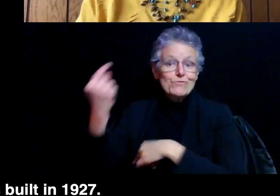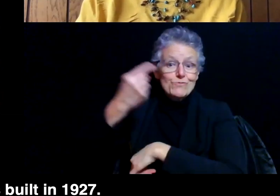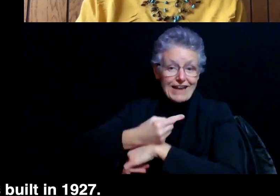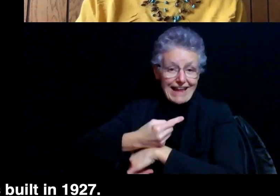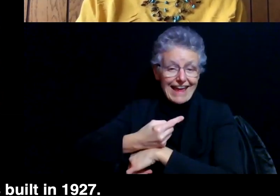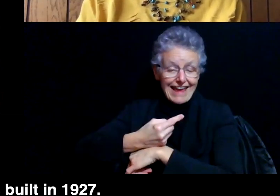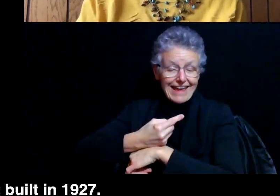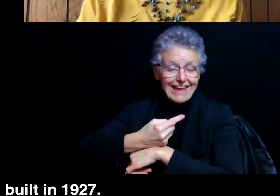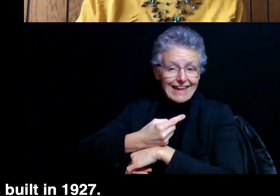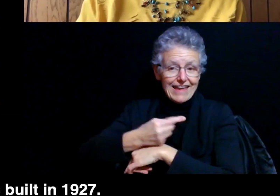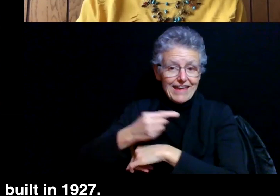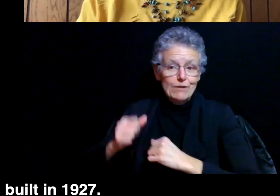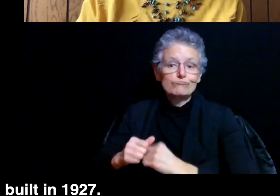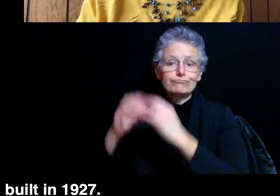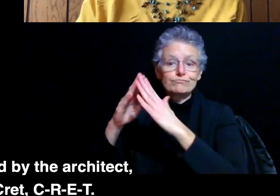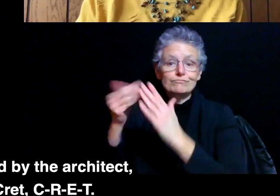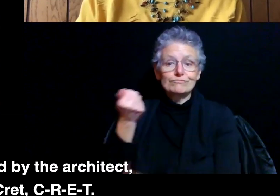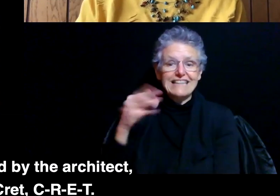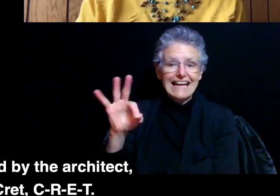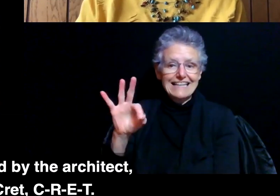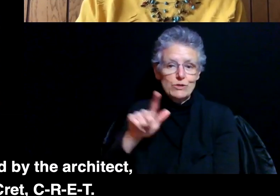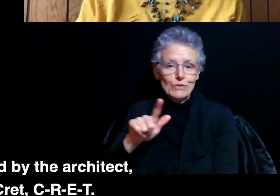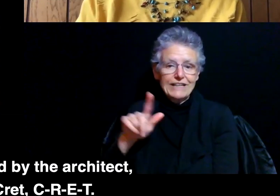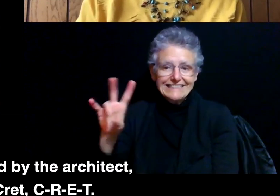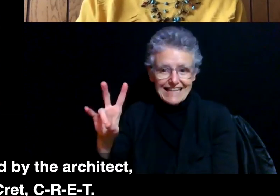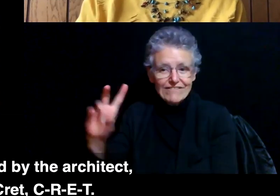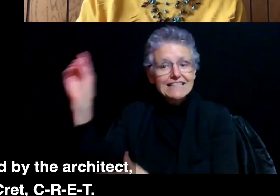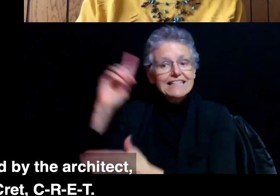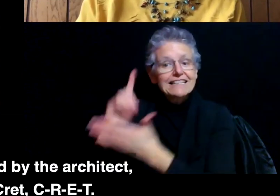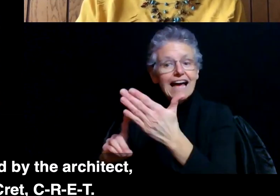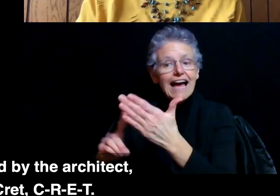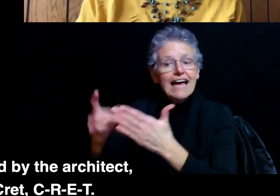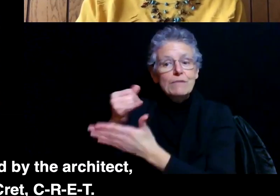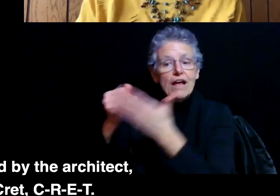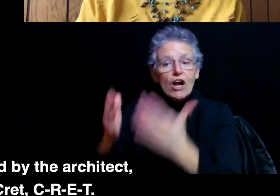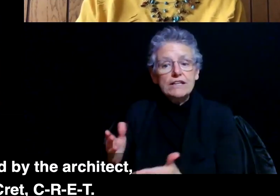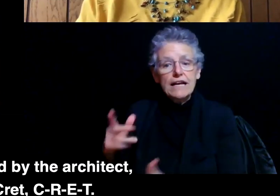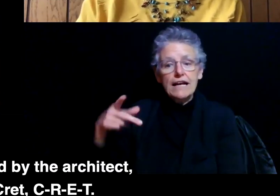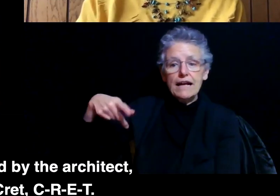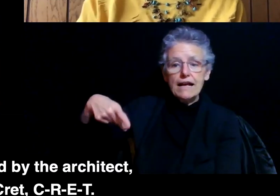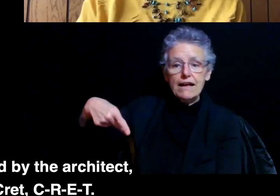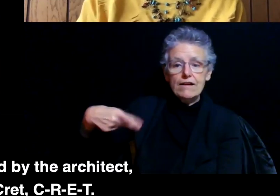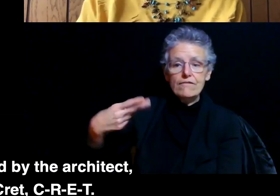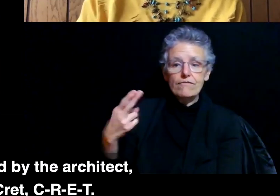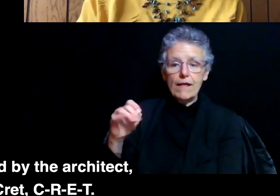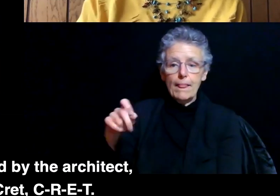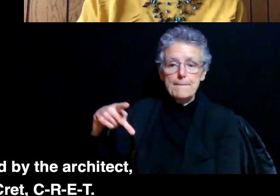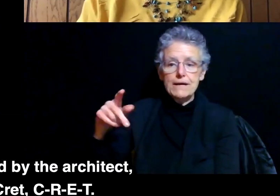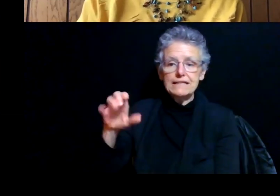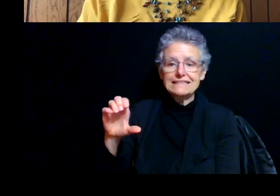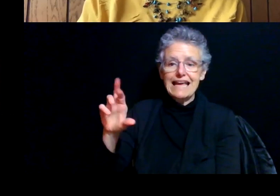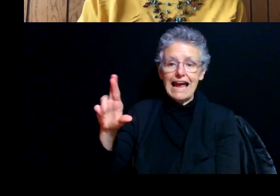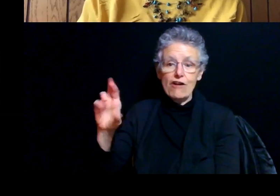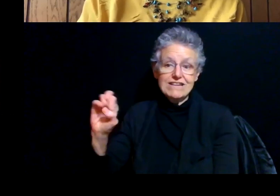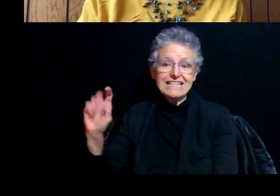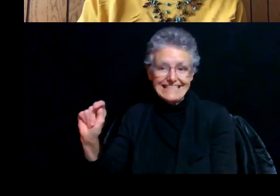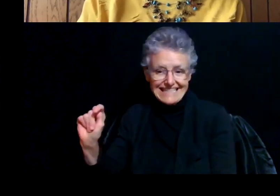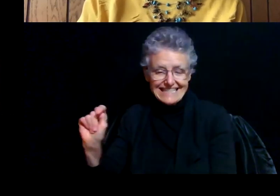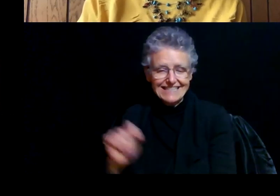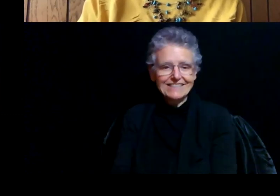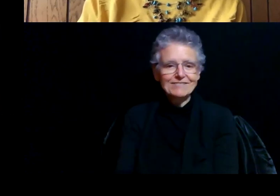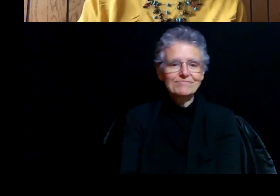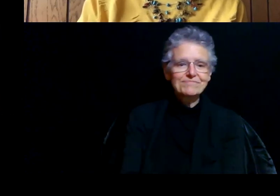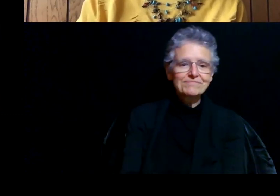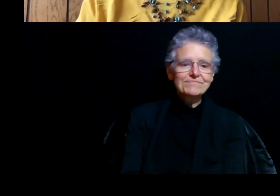was built in 1927. It was designed by the architect Philip Cret, C-R-E-T. New slide shows an